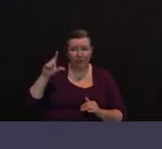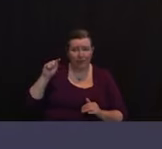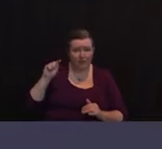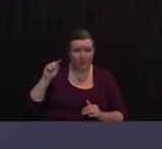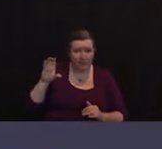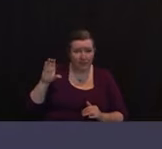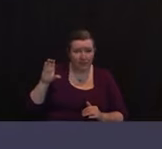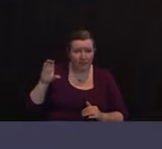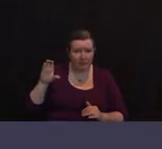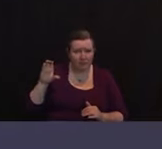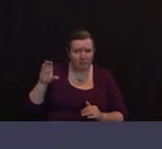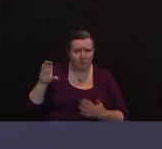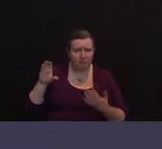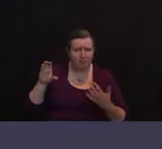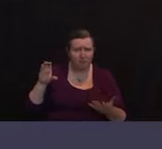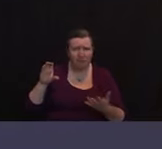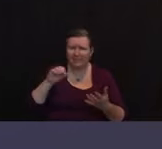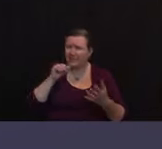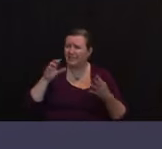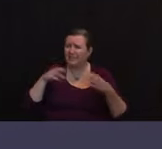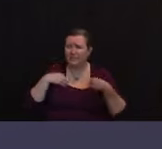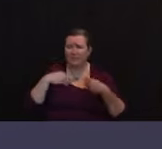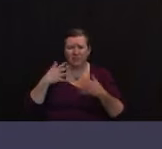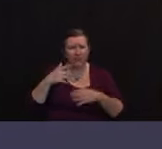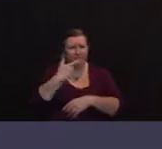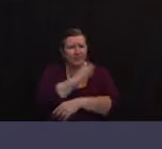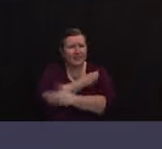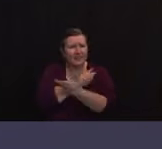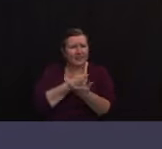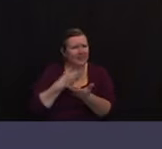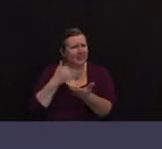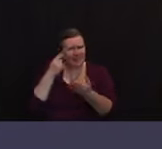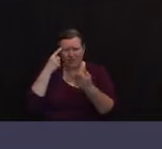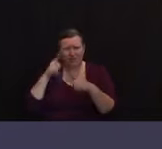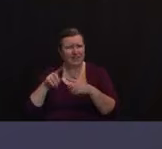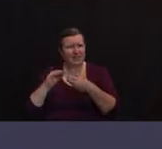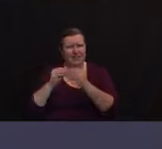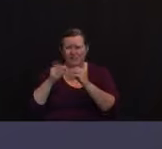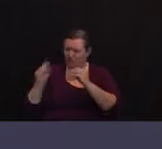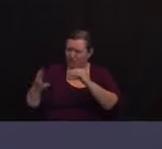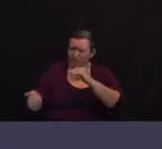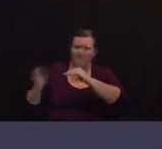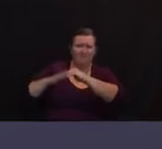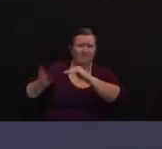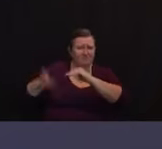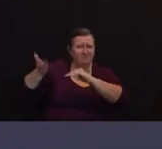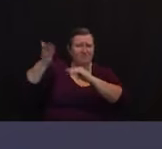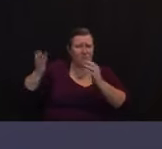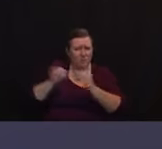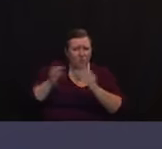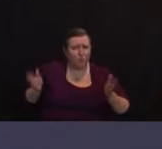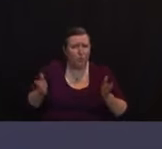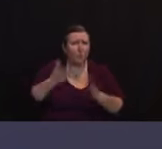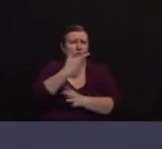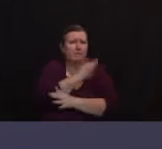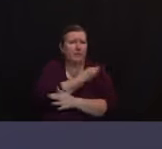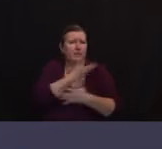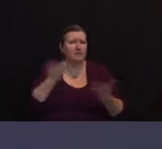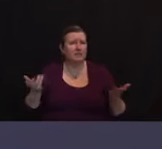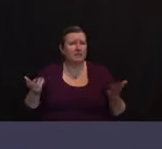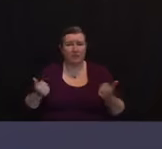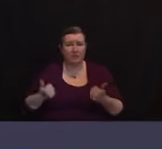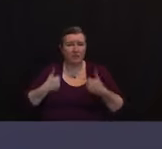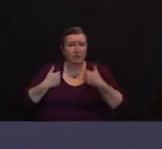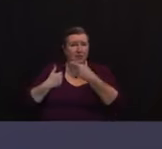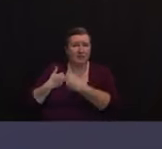with that wholeheartedly. That number's got to change. Now, the good news is when you have residents getting vaccinated at the levels